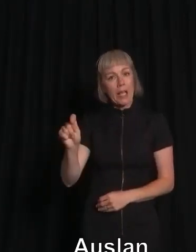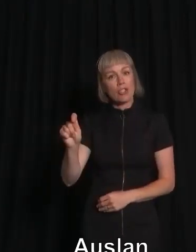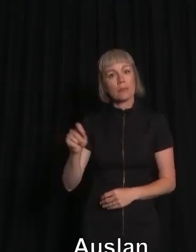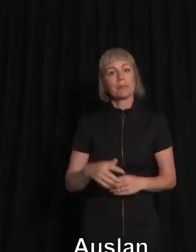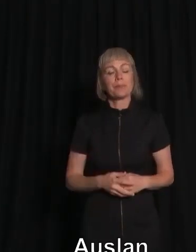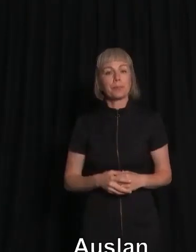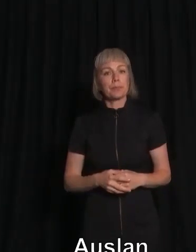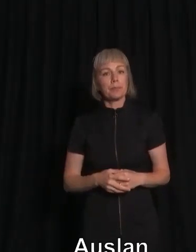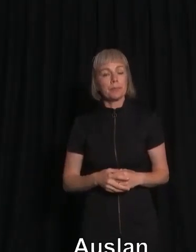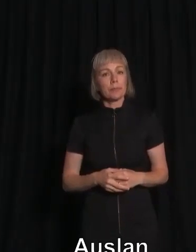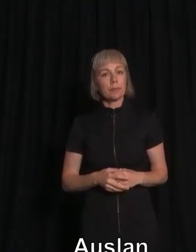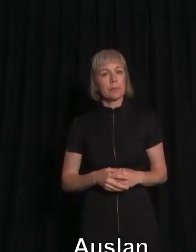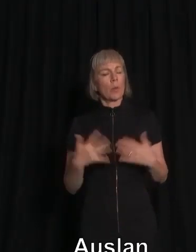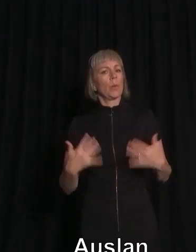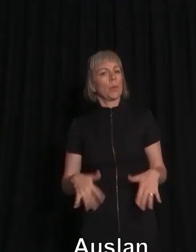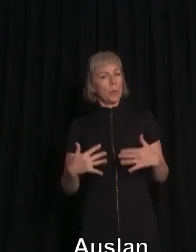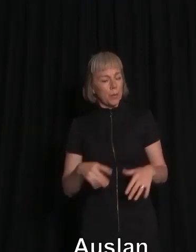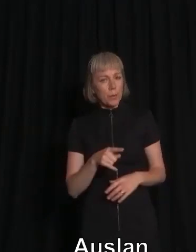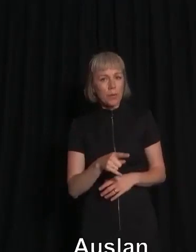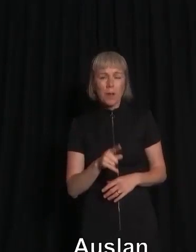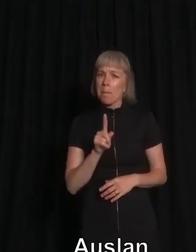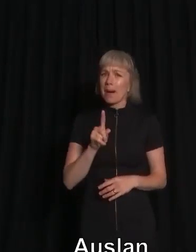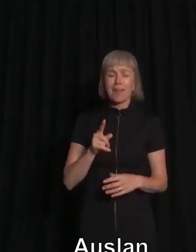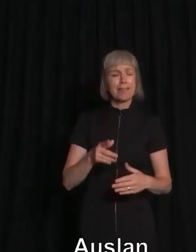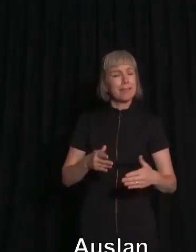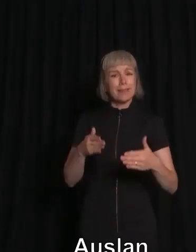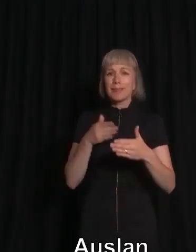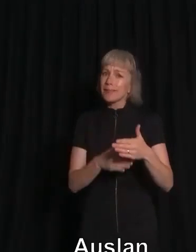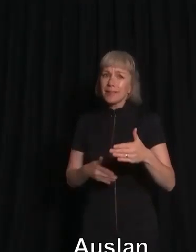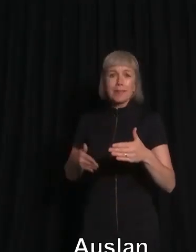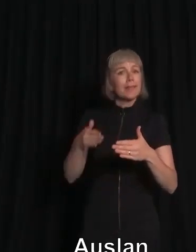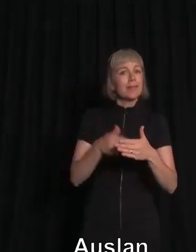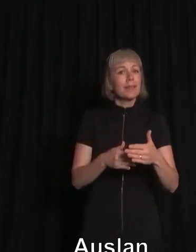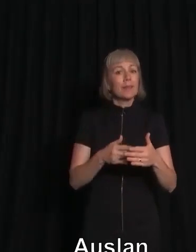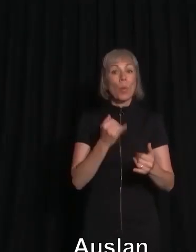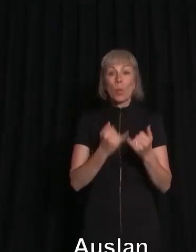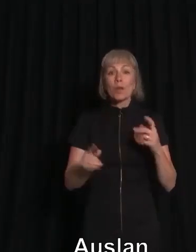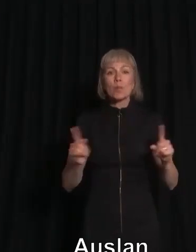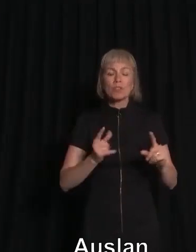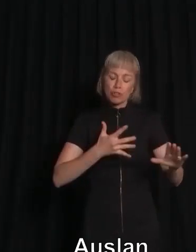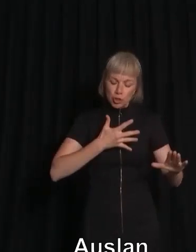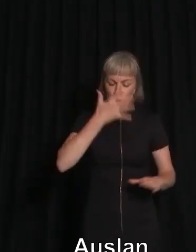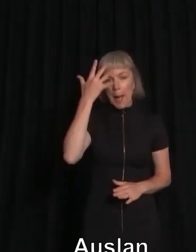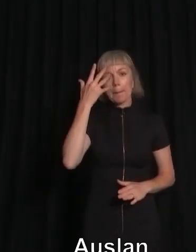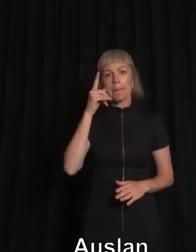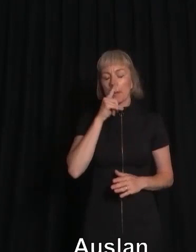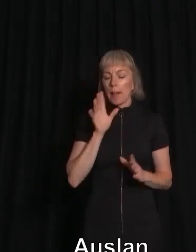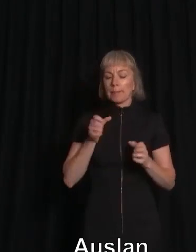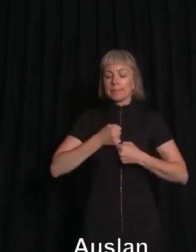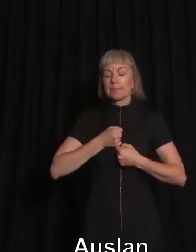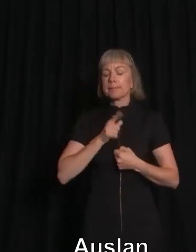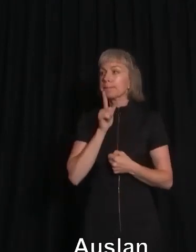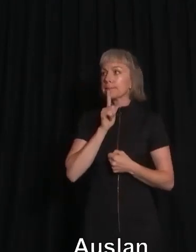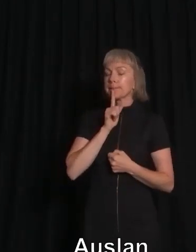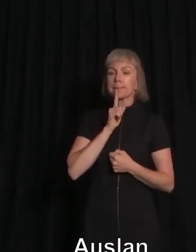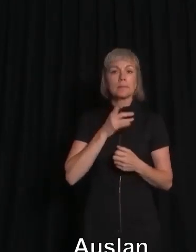And I think it's very difficult because of the shame that's added to being intersex, right? People do not want to